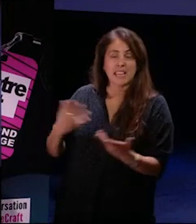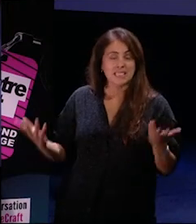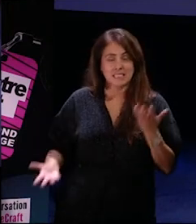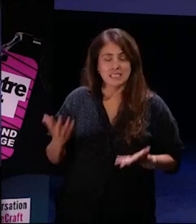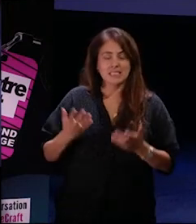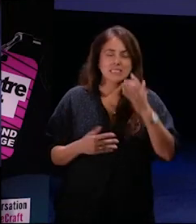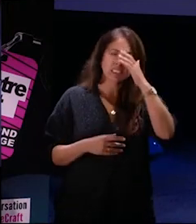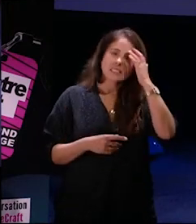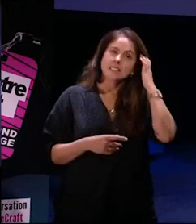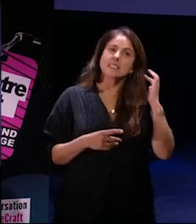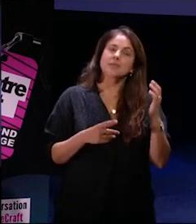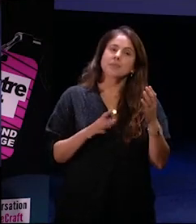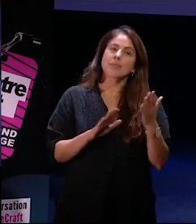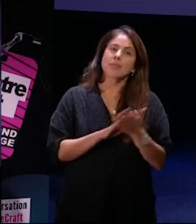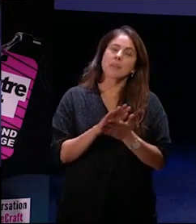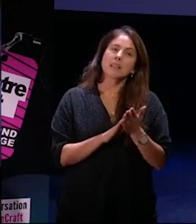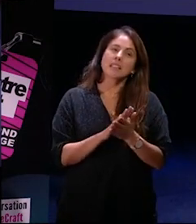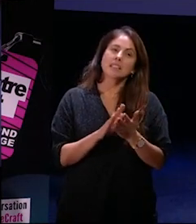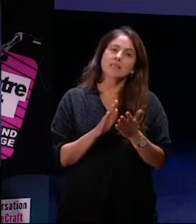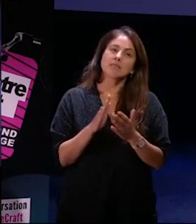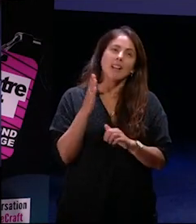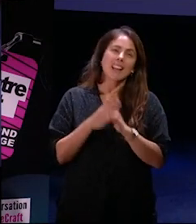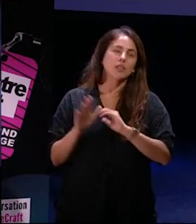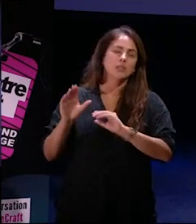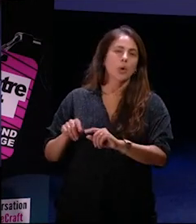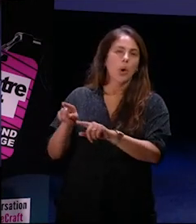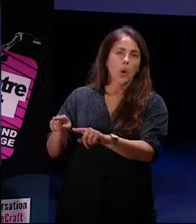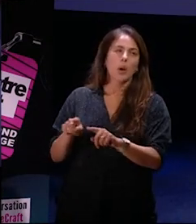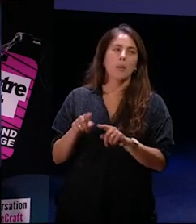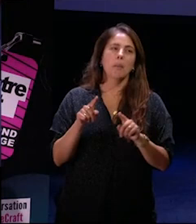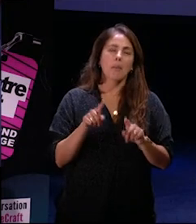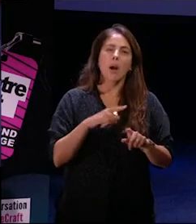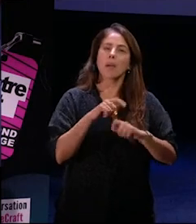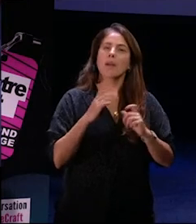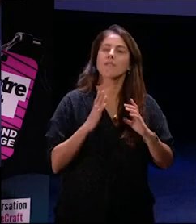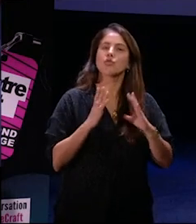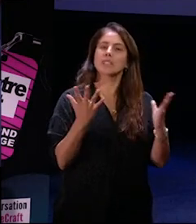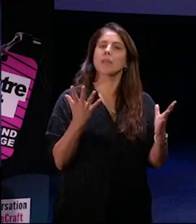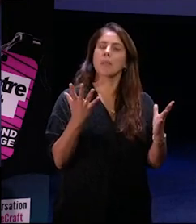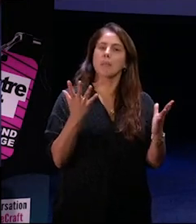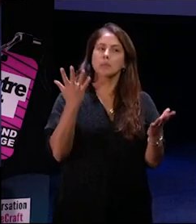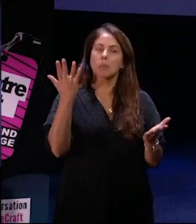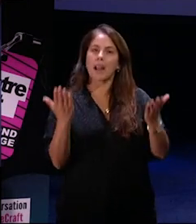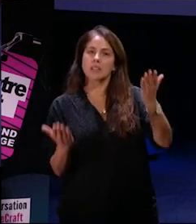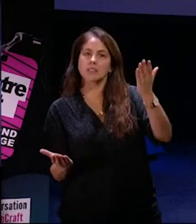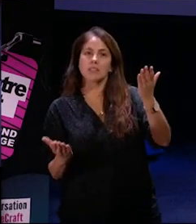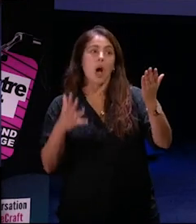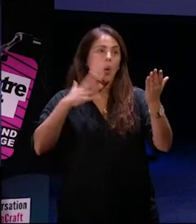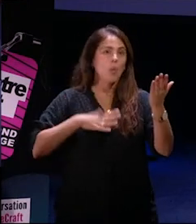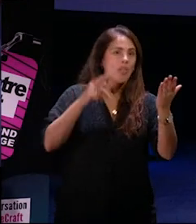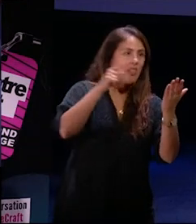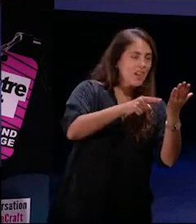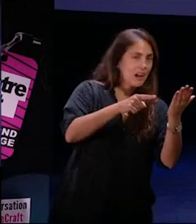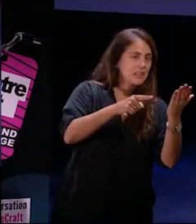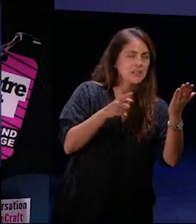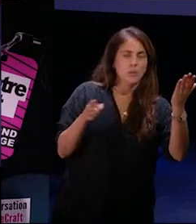And I don't think that ever necessarily completely stops, but you do get the freedom to balance the things that you do want to do and the things